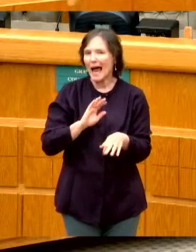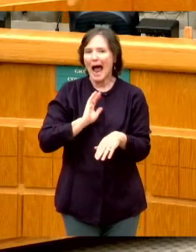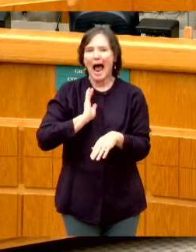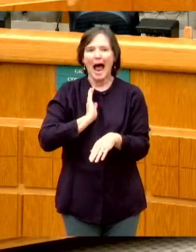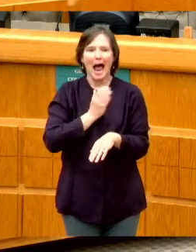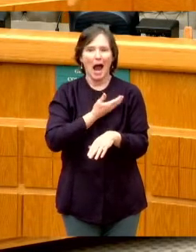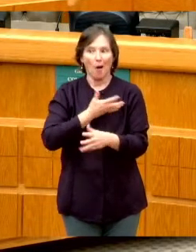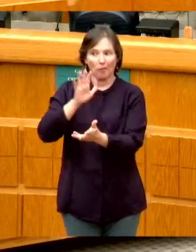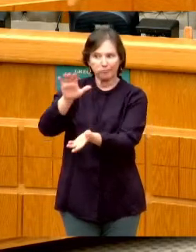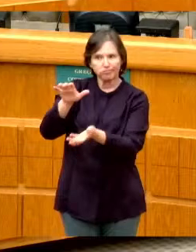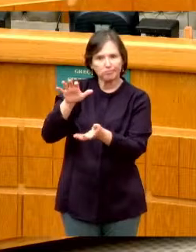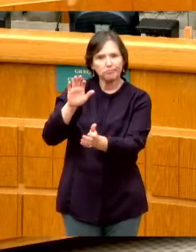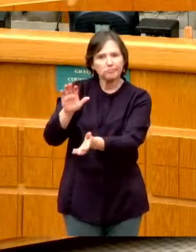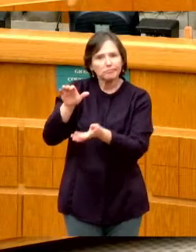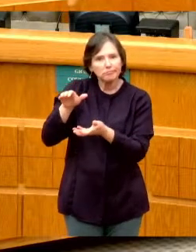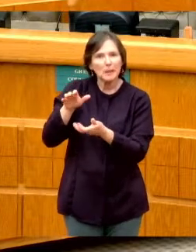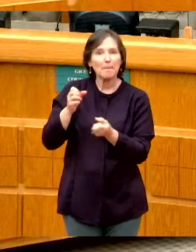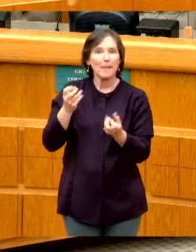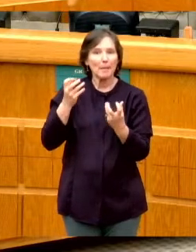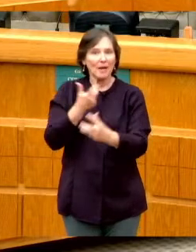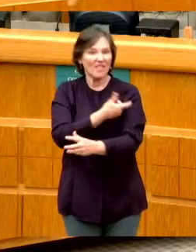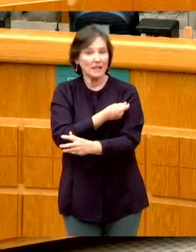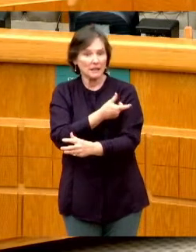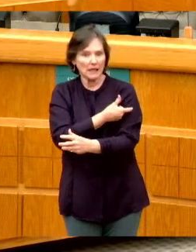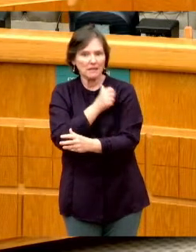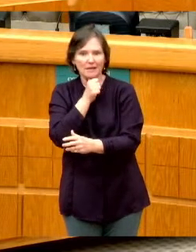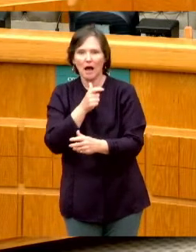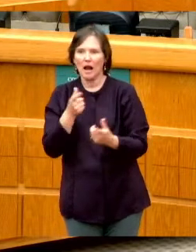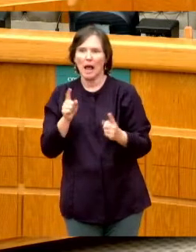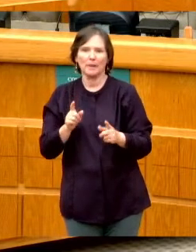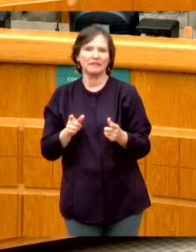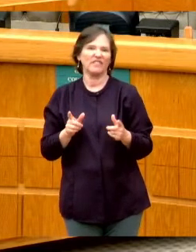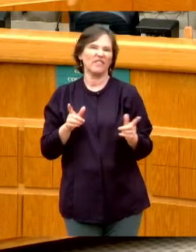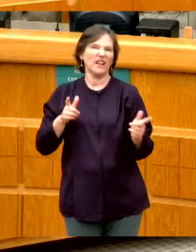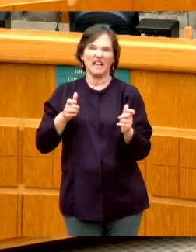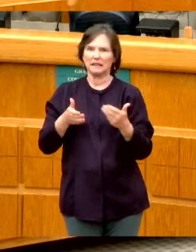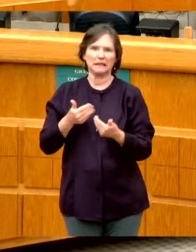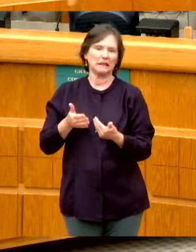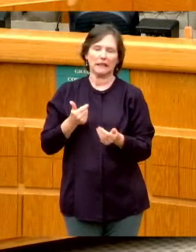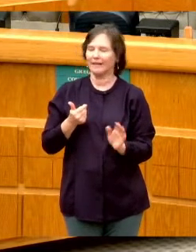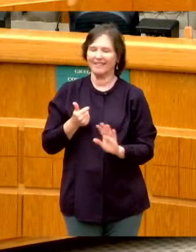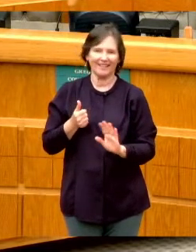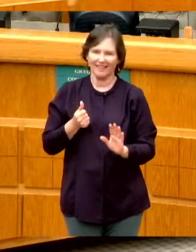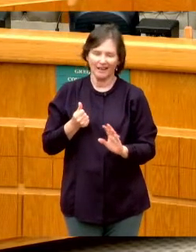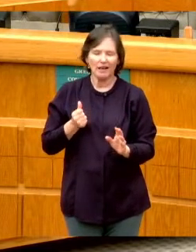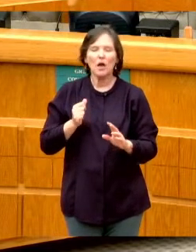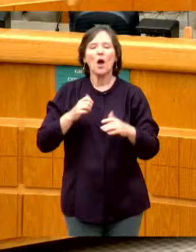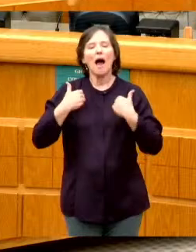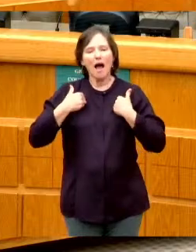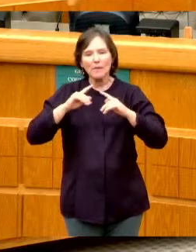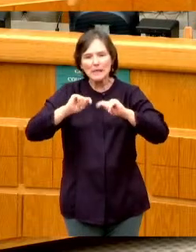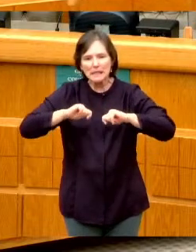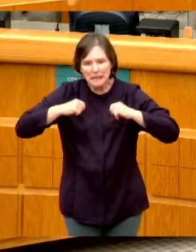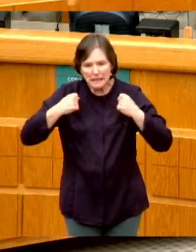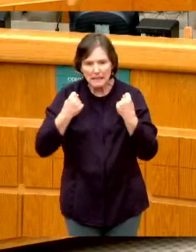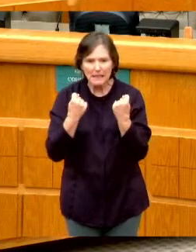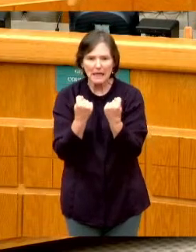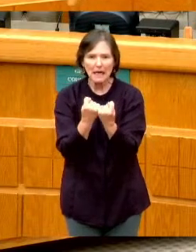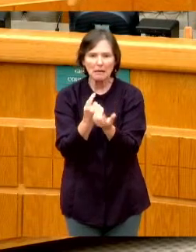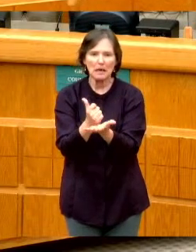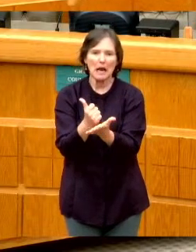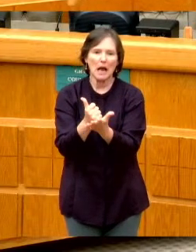tough team, this city-county health tough team has done a great job bringing vaccines not only to our hub